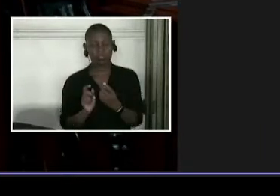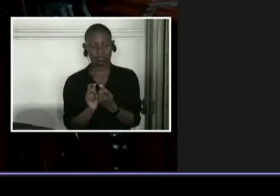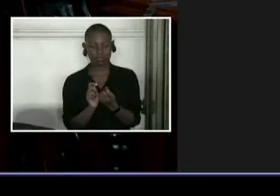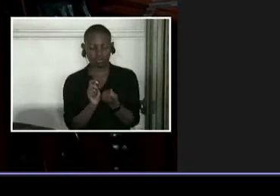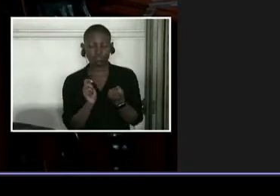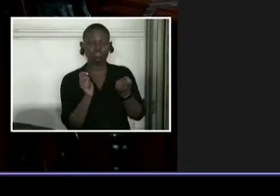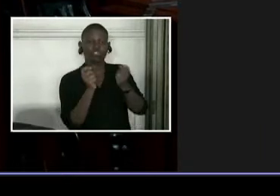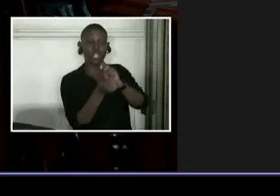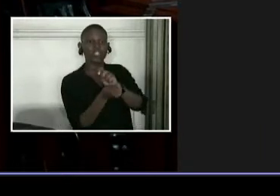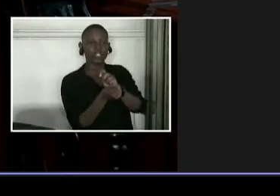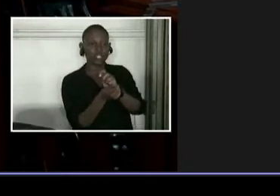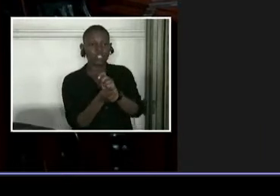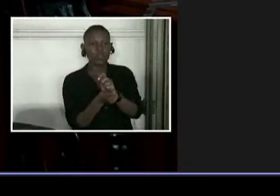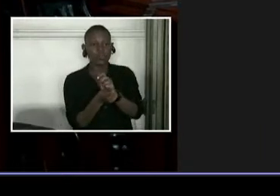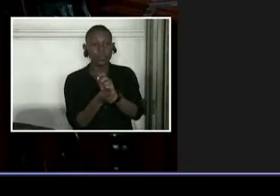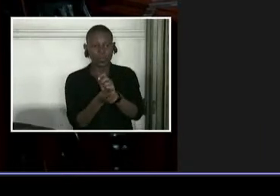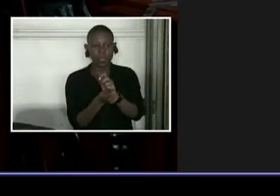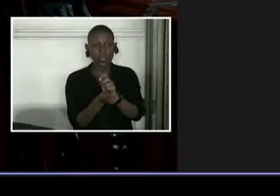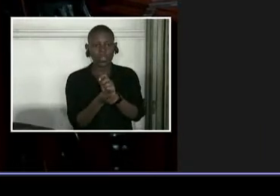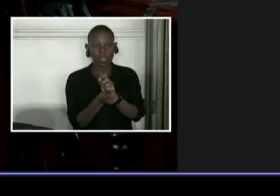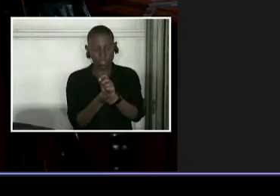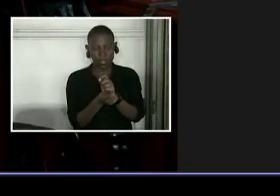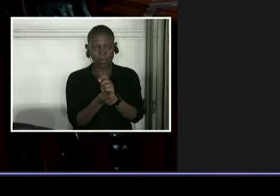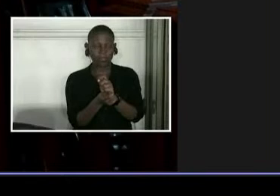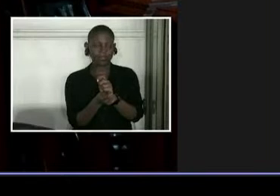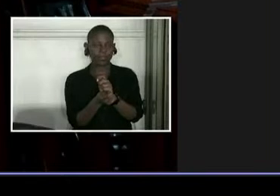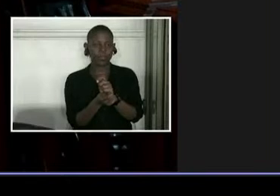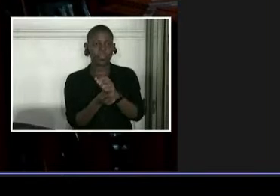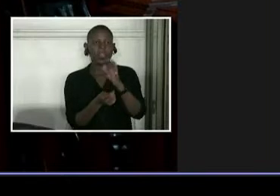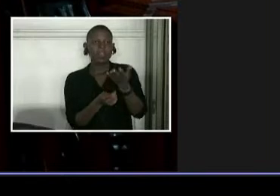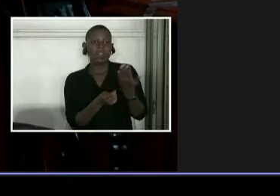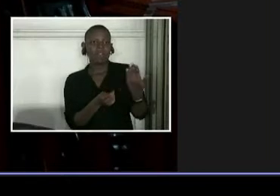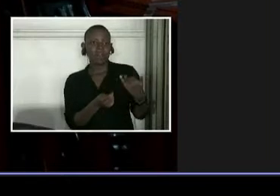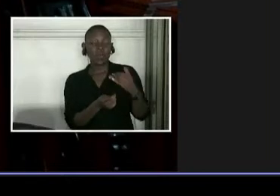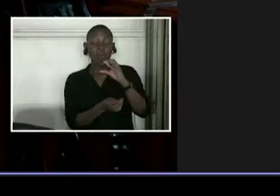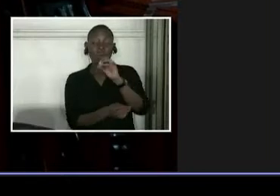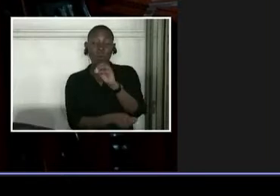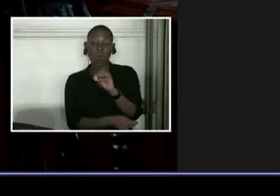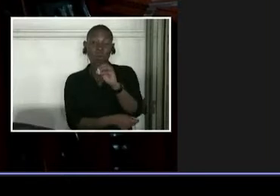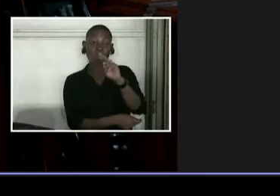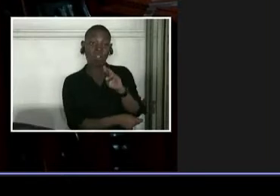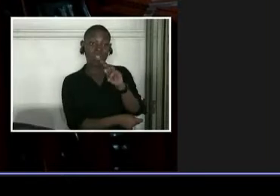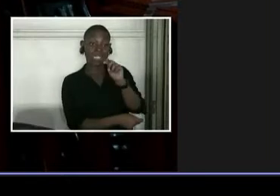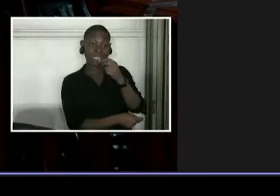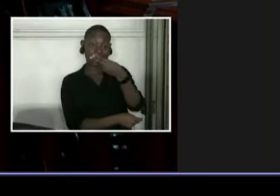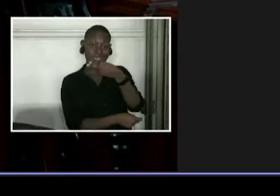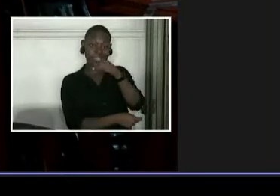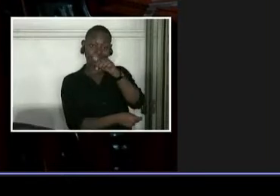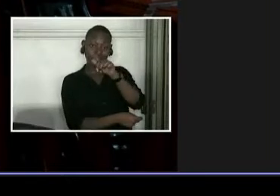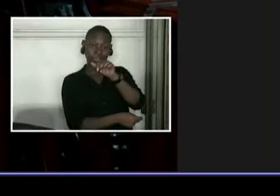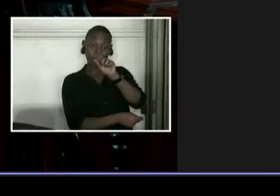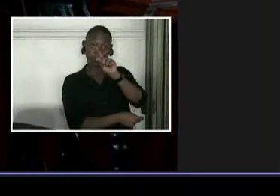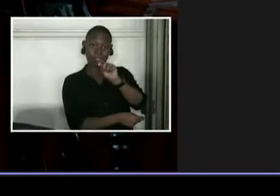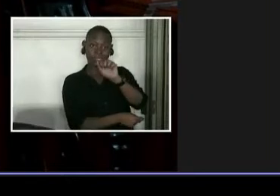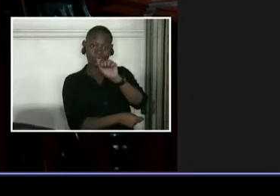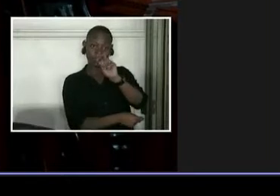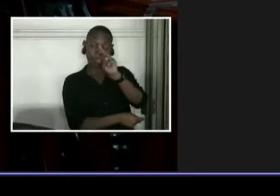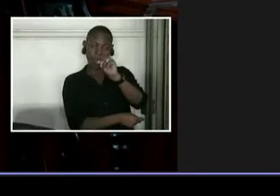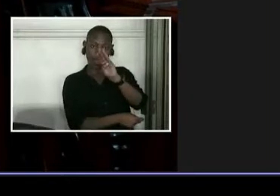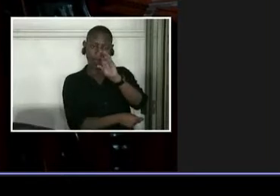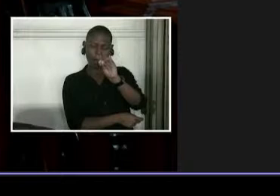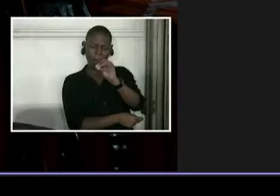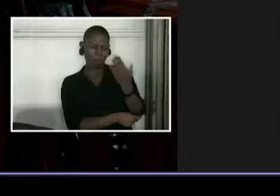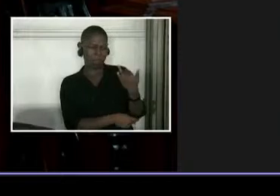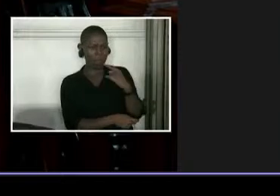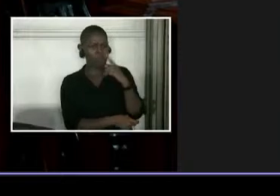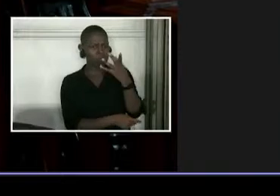We are inspired by the longest-serving president of the current governing party, O.R. Tambo, when addressing the United Nations Assembly. He remarked,